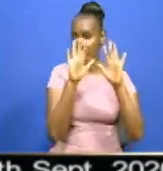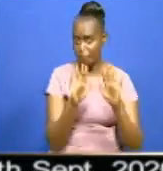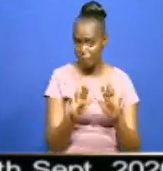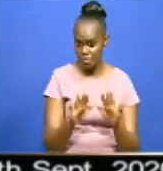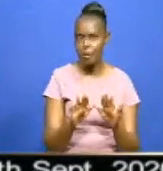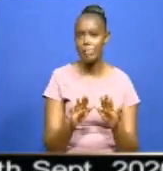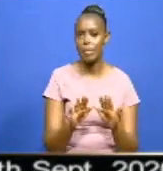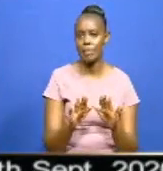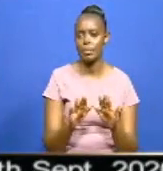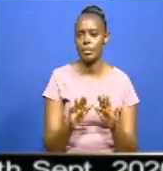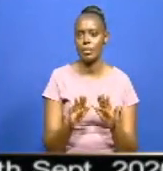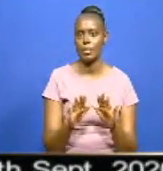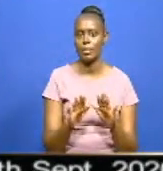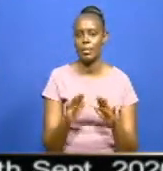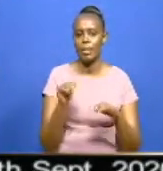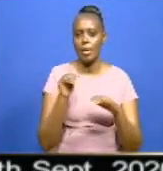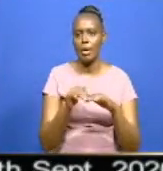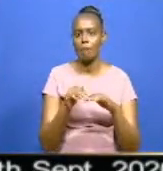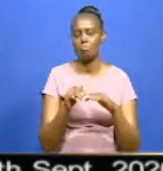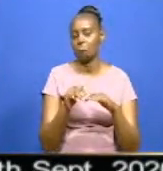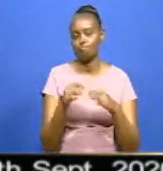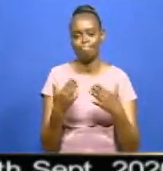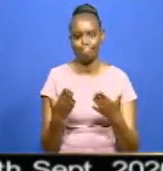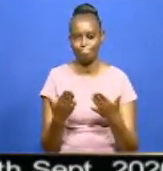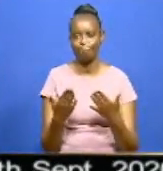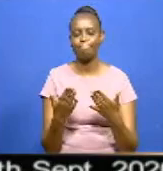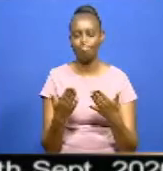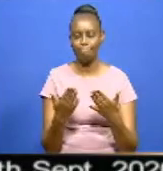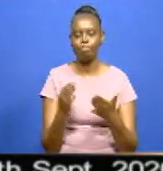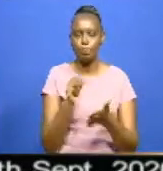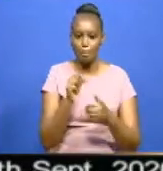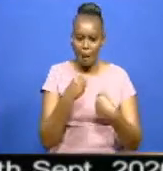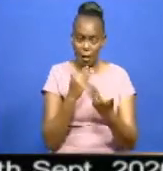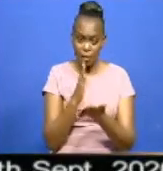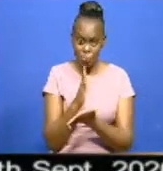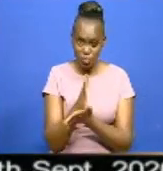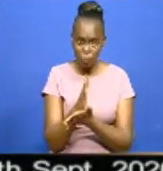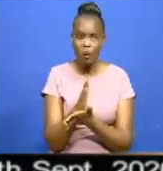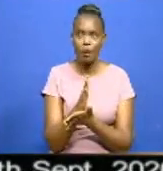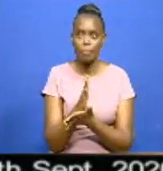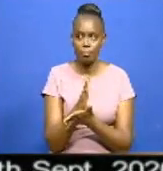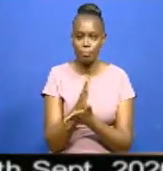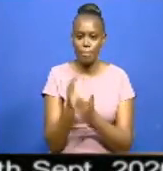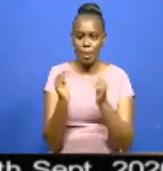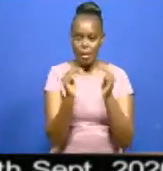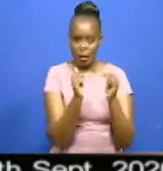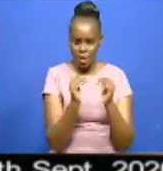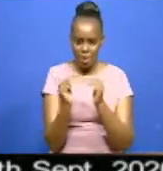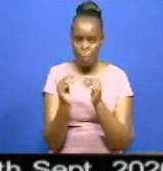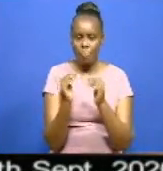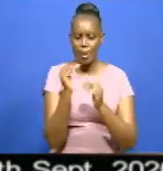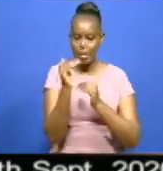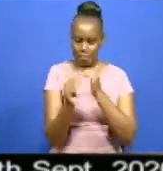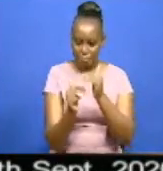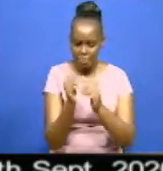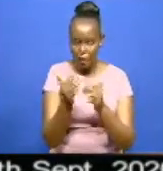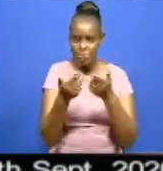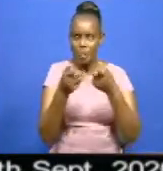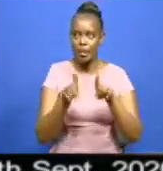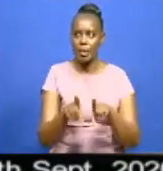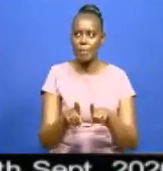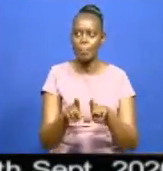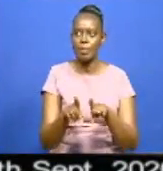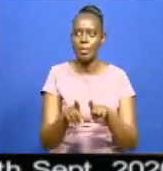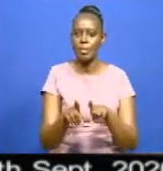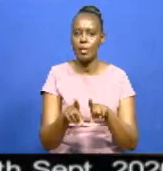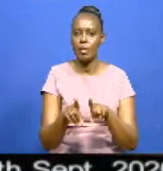in in terms of ensuring that the democratic process takes place and is entrenched in